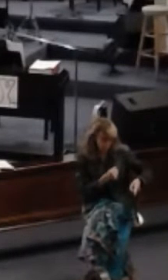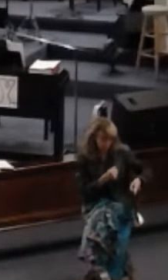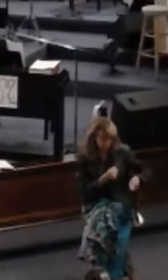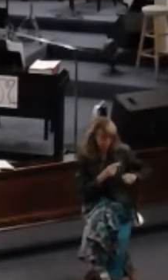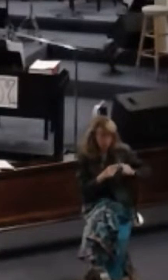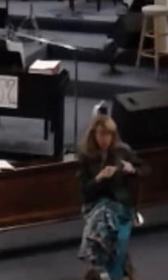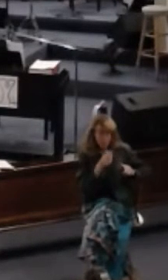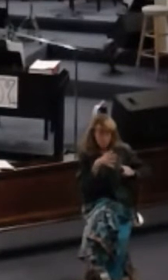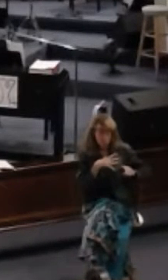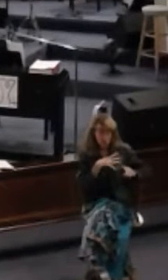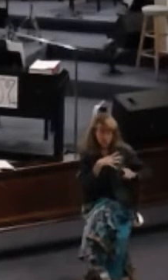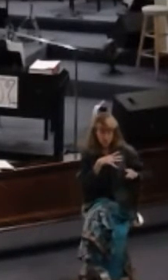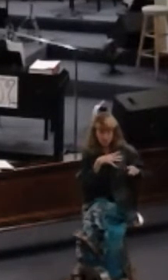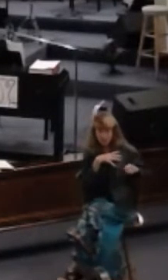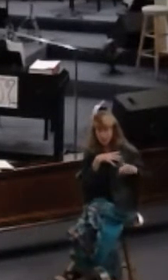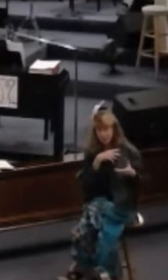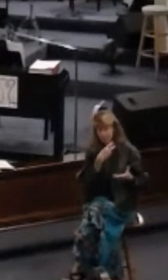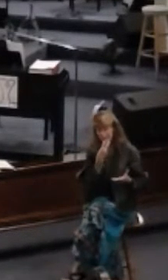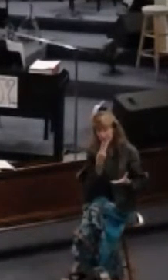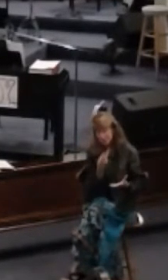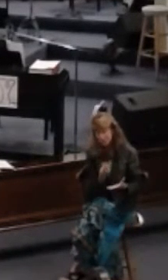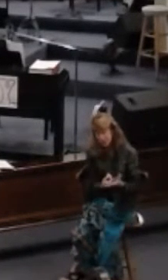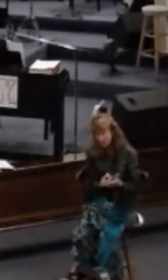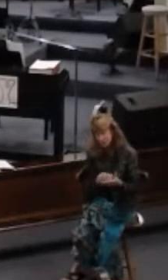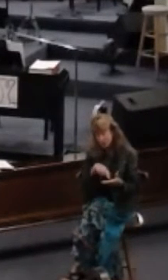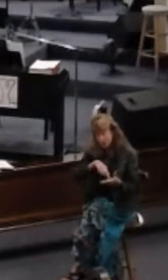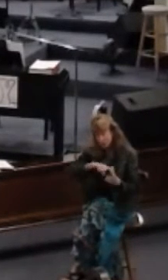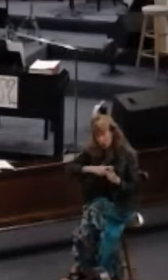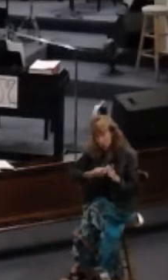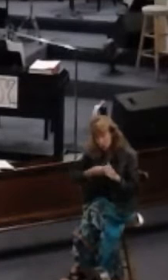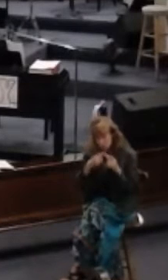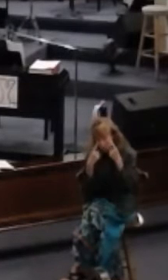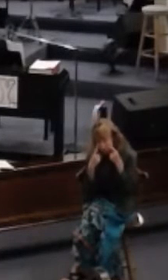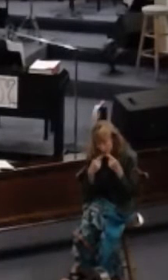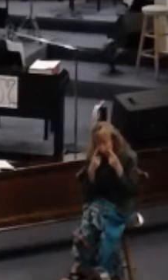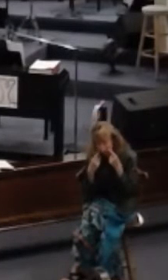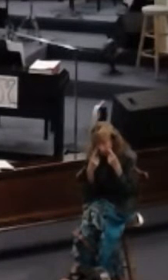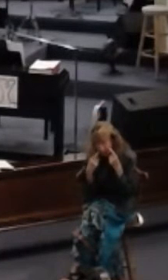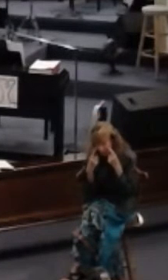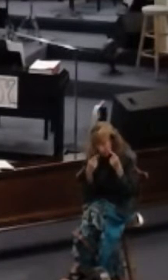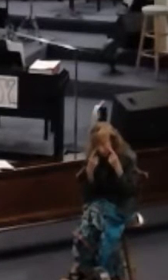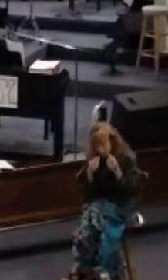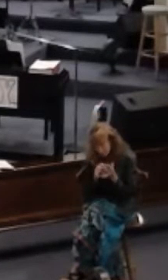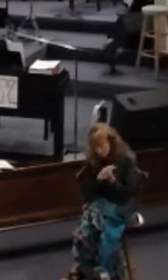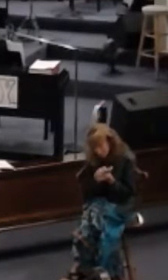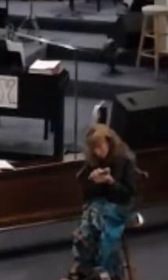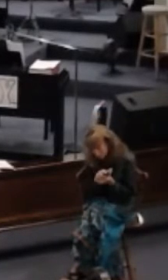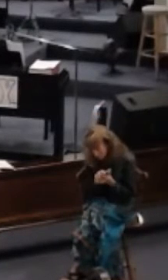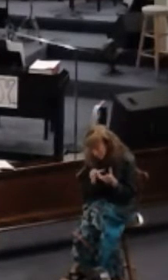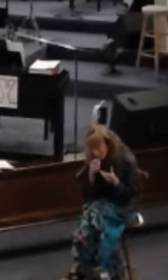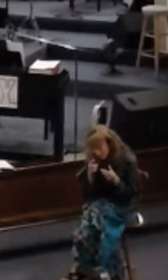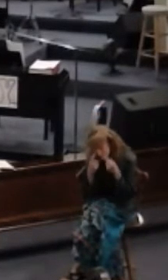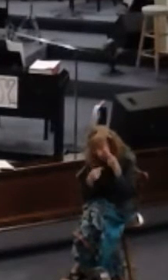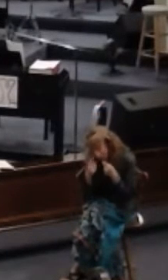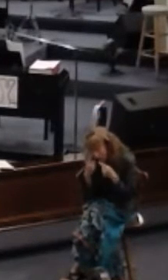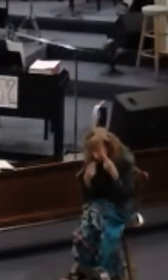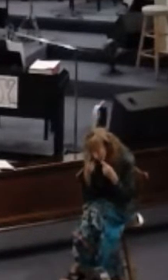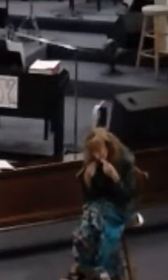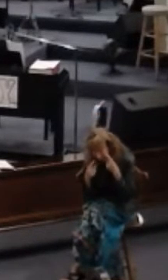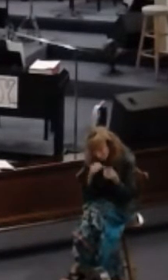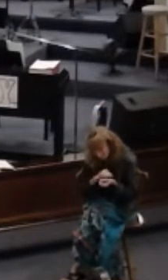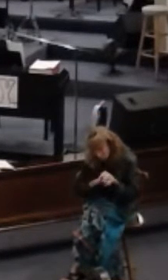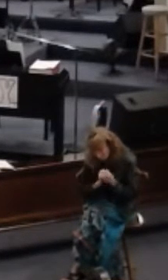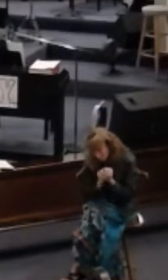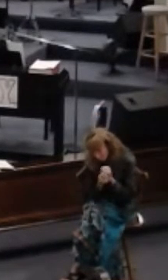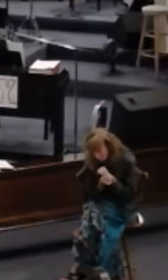she just collapsed right there on her step, and she began sobbing and weeping, and moved by her tears, August